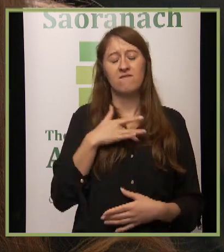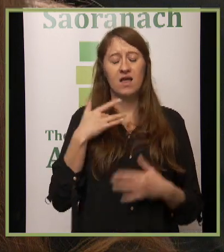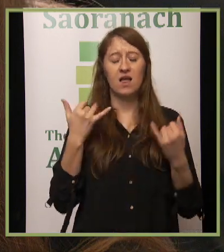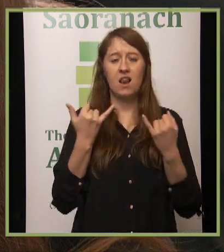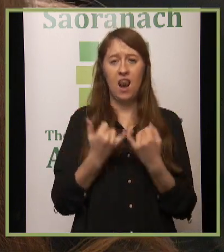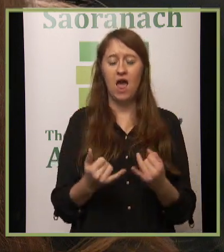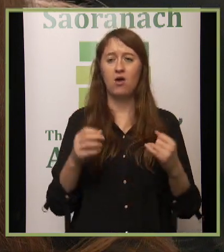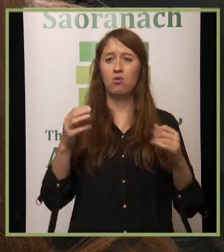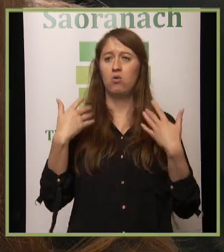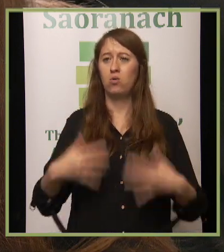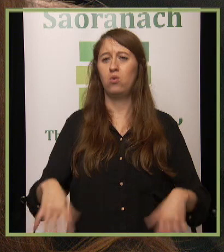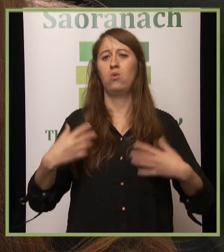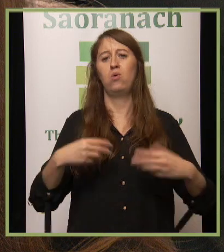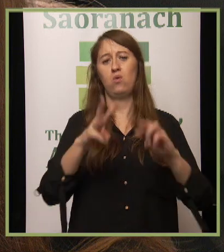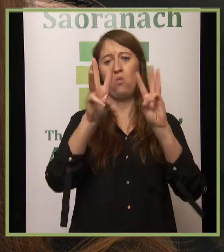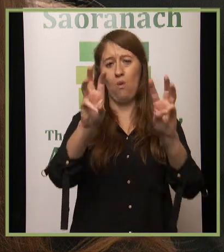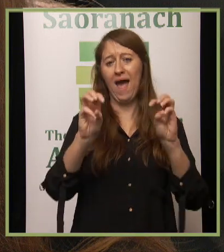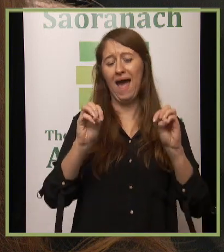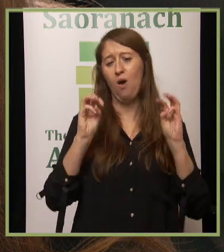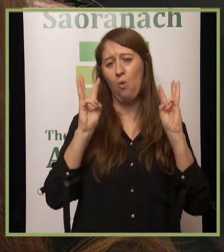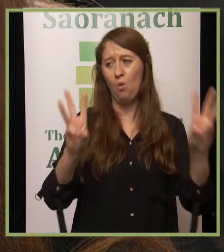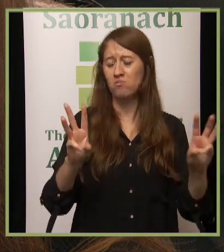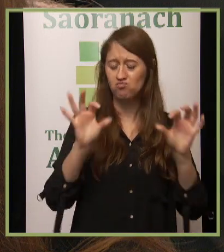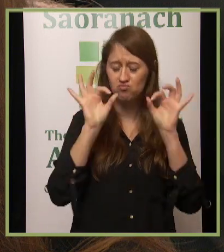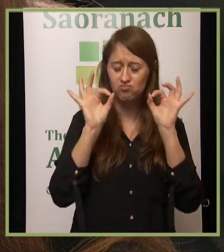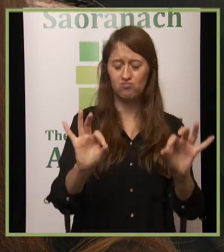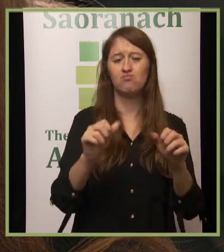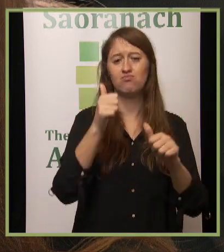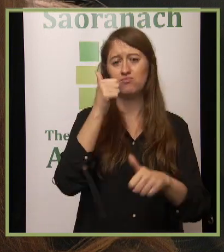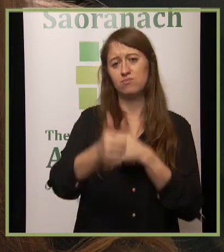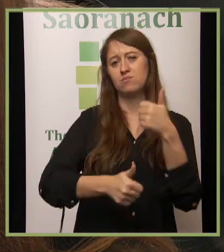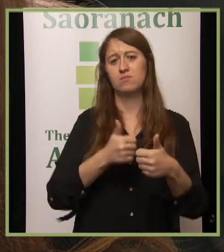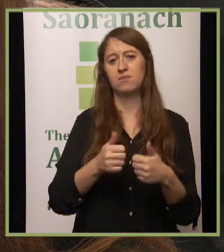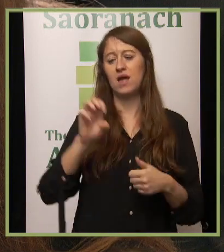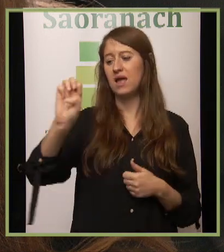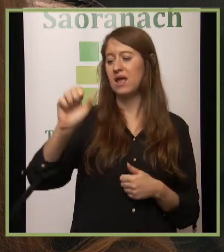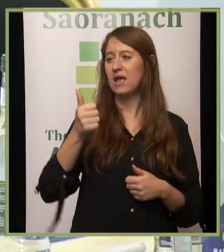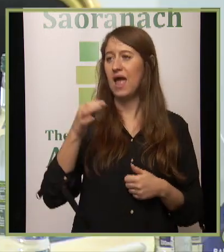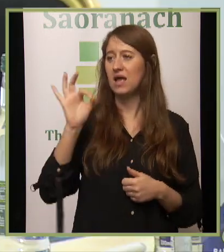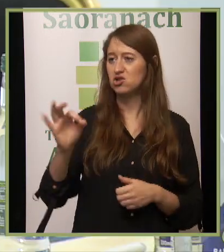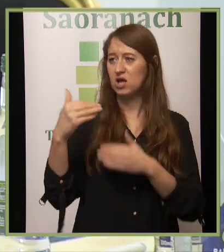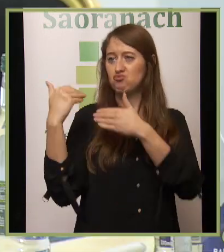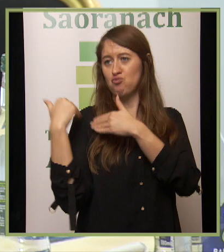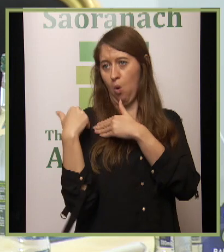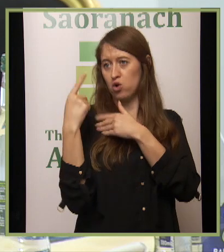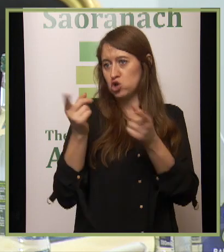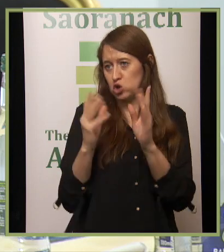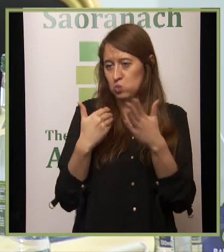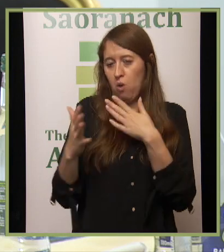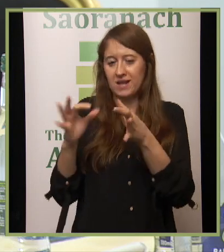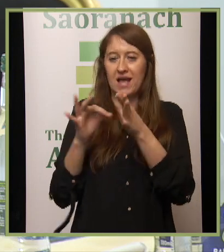phenomenal. So for that, thank you. And part of the EAG role is to guide the work of the chair. I